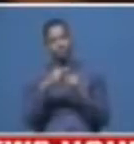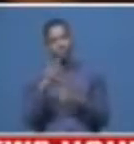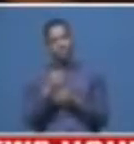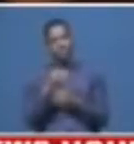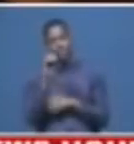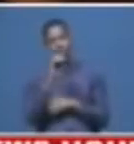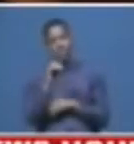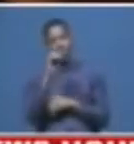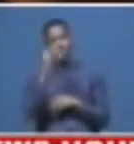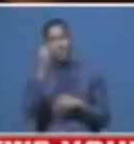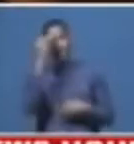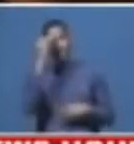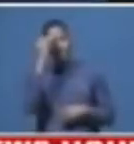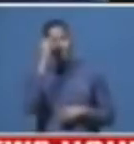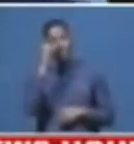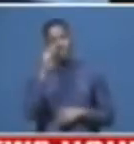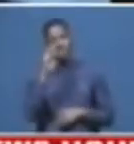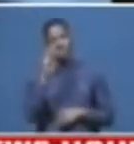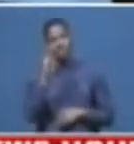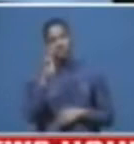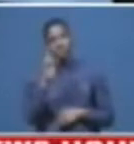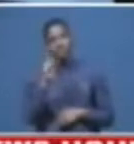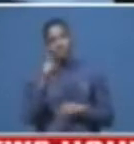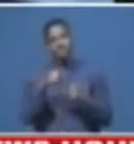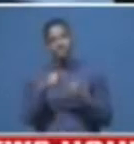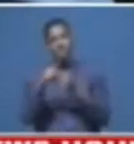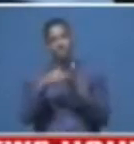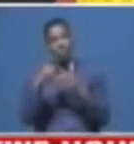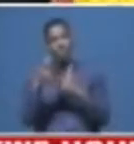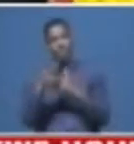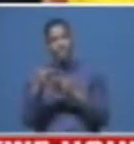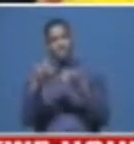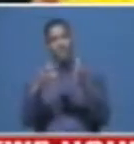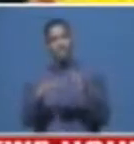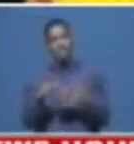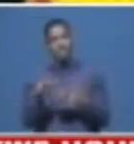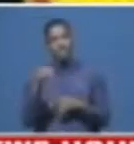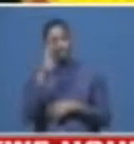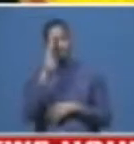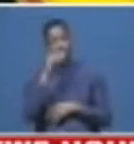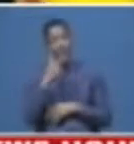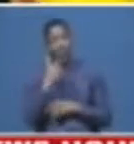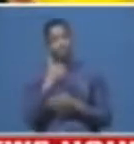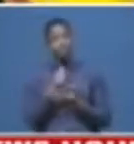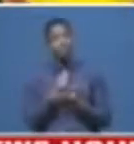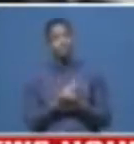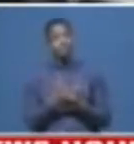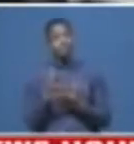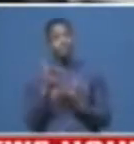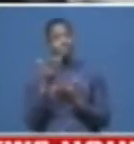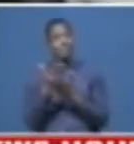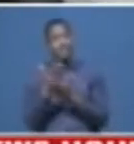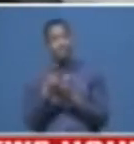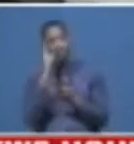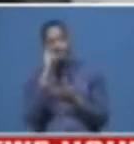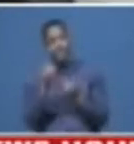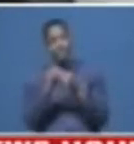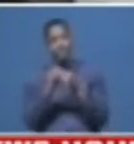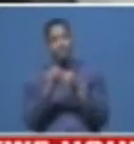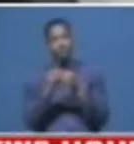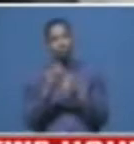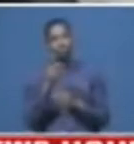zero malaria status. Hence, its program's manager, Dr. Kezia Malm, is appealing for more